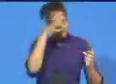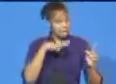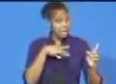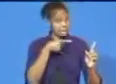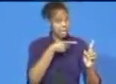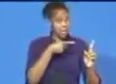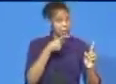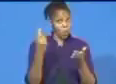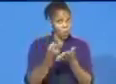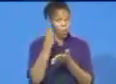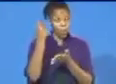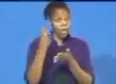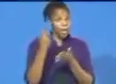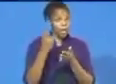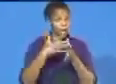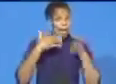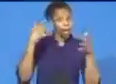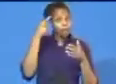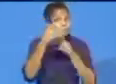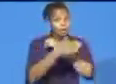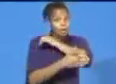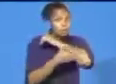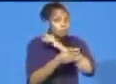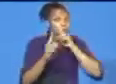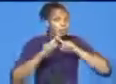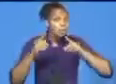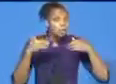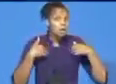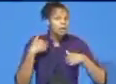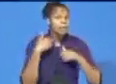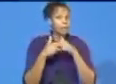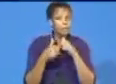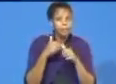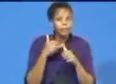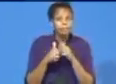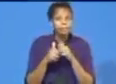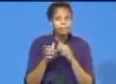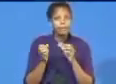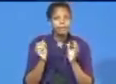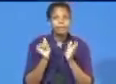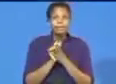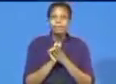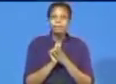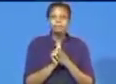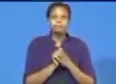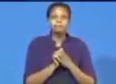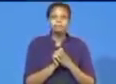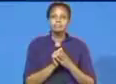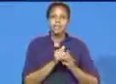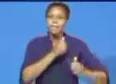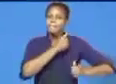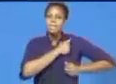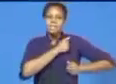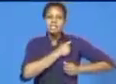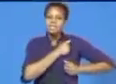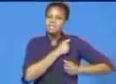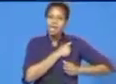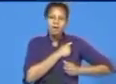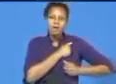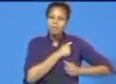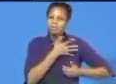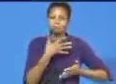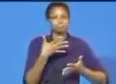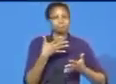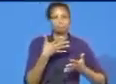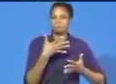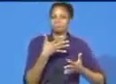victories for his country, but he had a problem that military might and